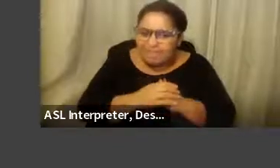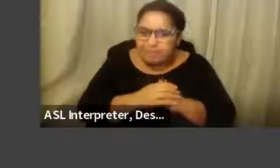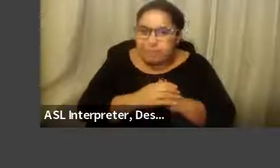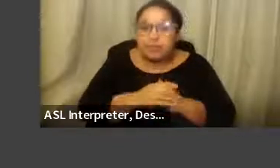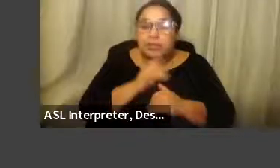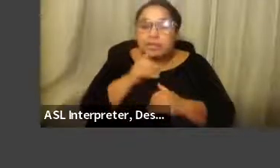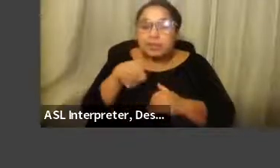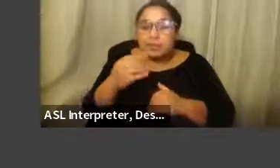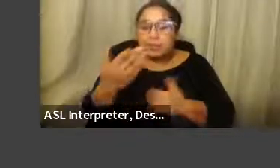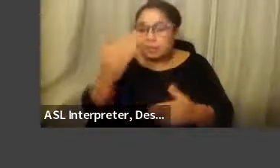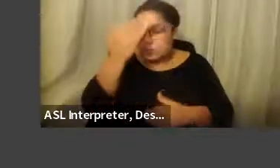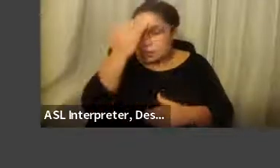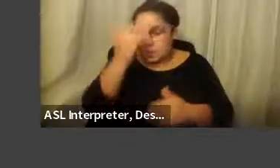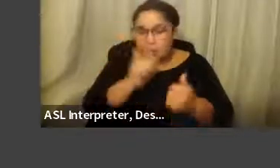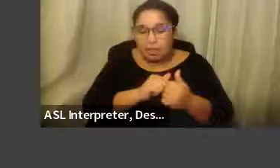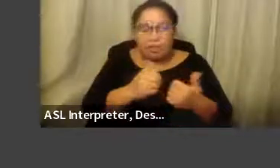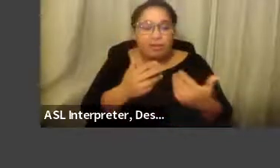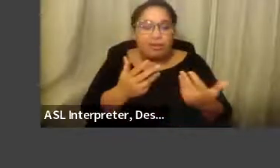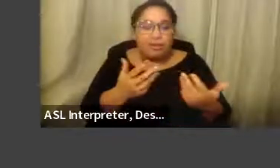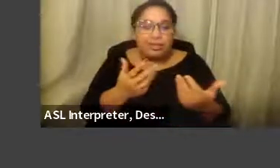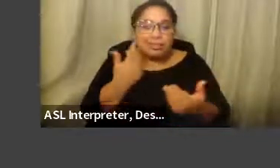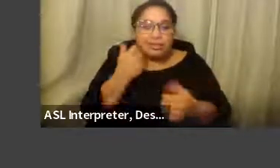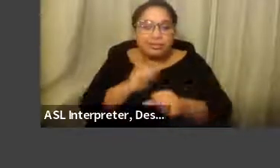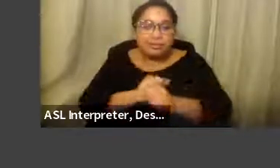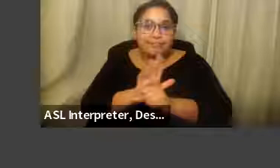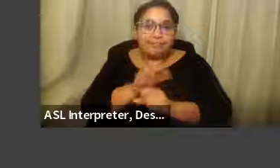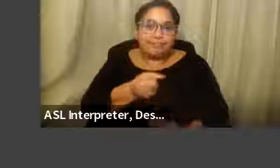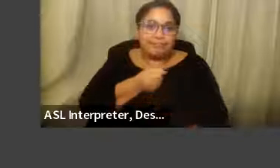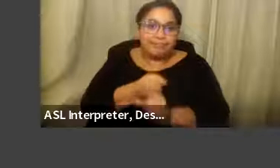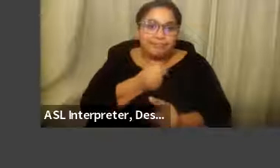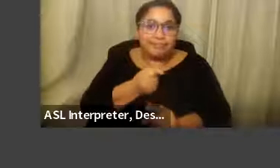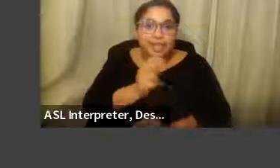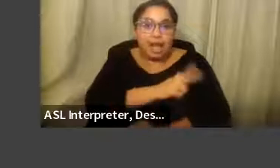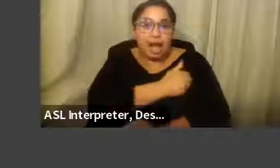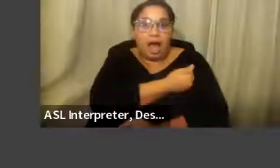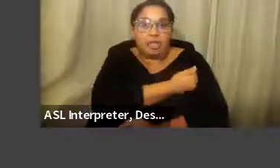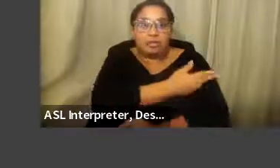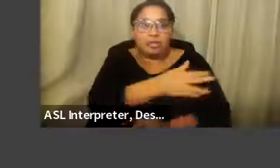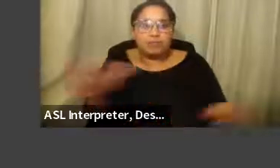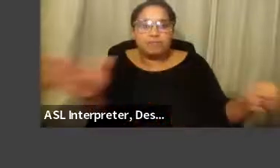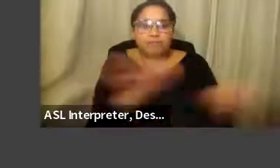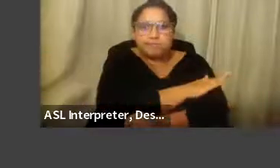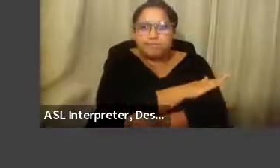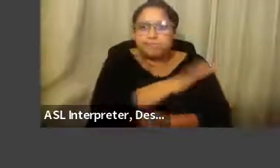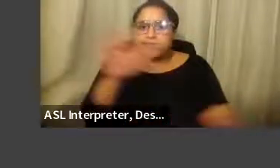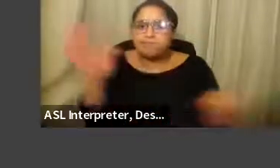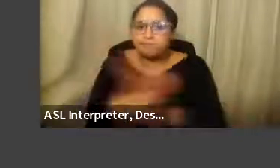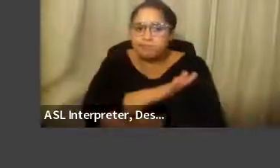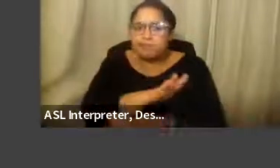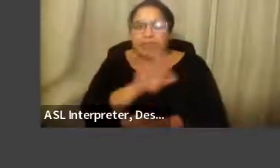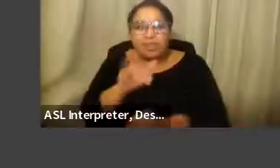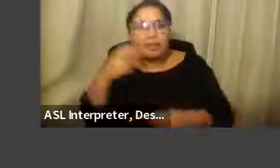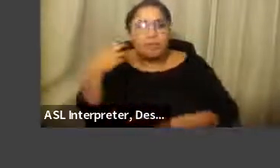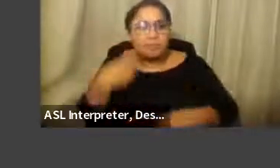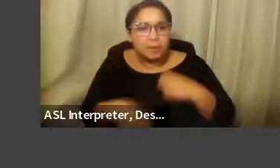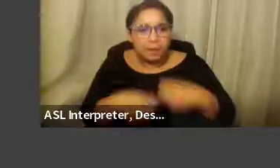know, especially with the COVID pandemic, hospital saturation is an issue as well. And we're working with our